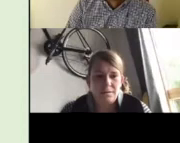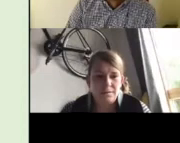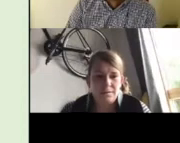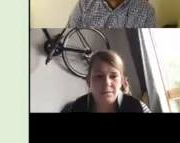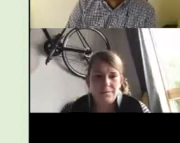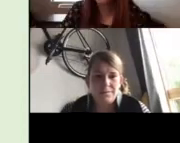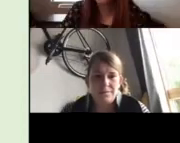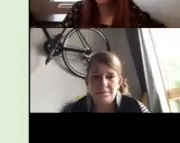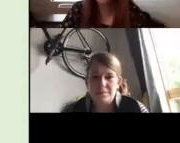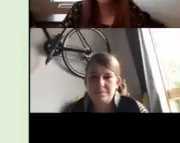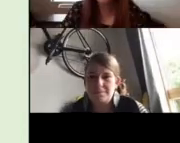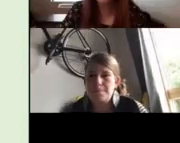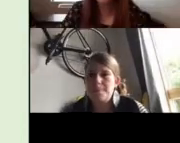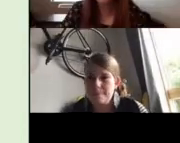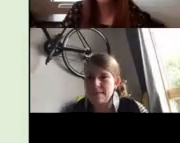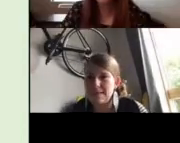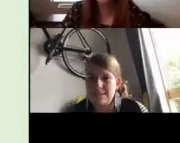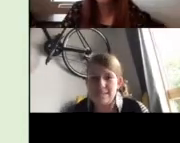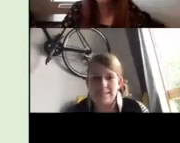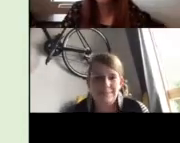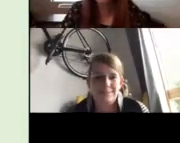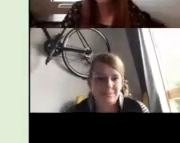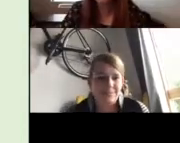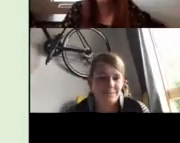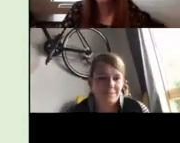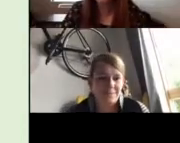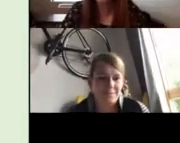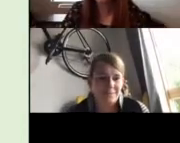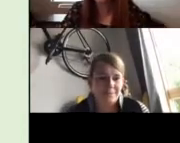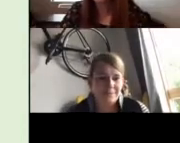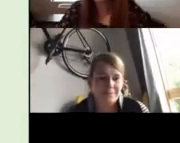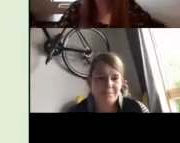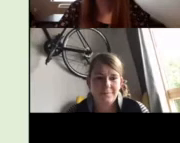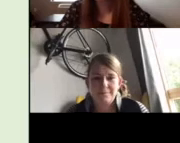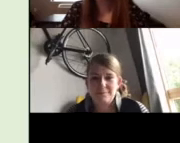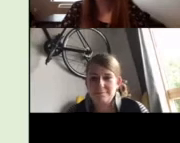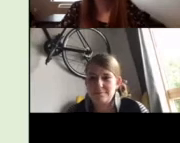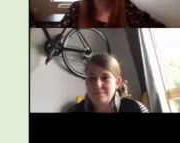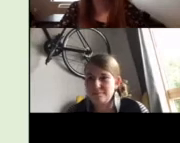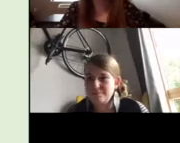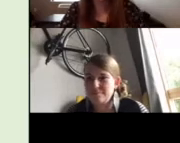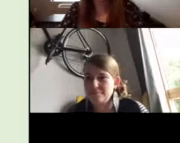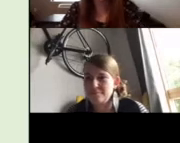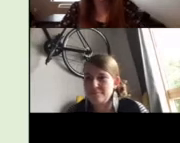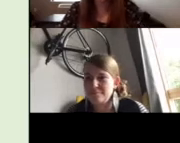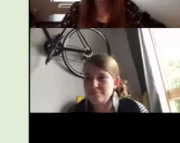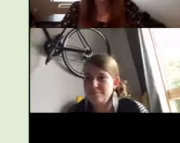Okay. Can you see my screen? Yes. Okay. Okay, great.